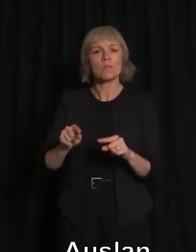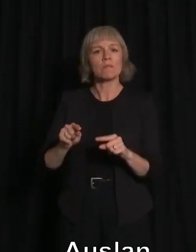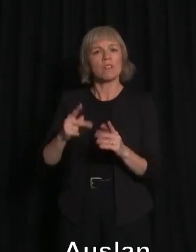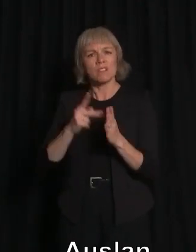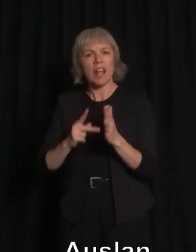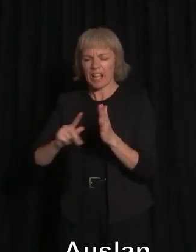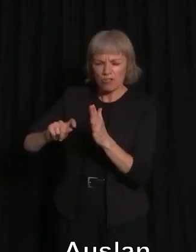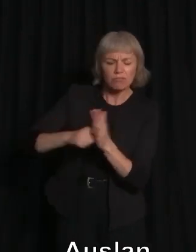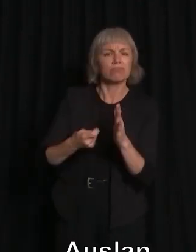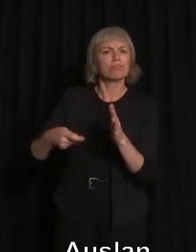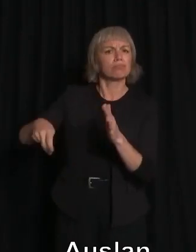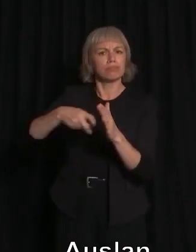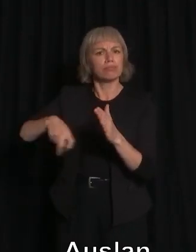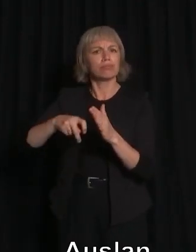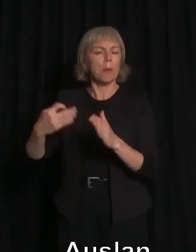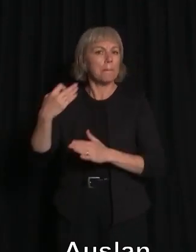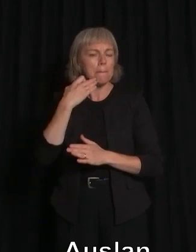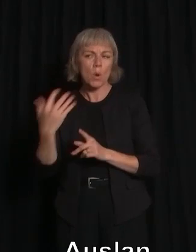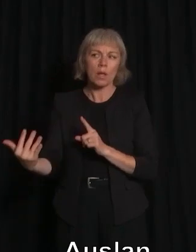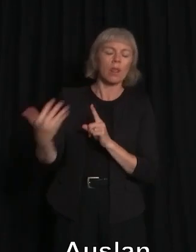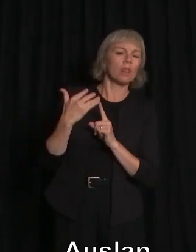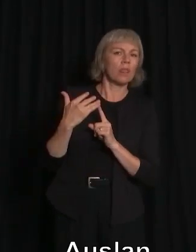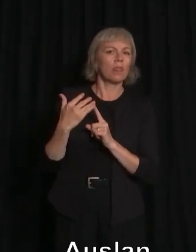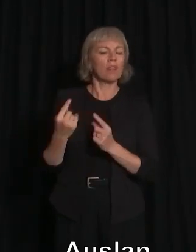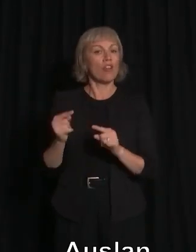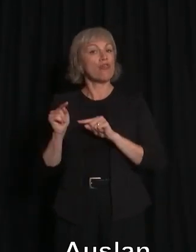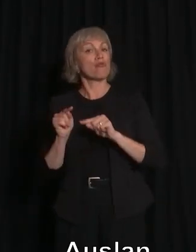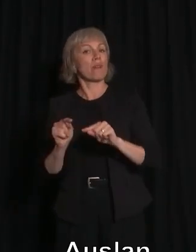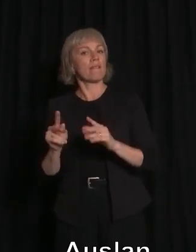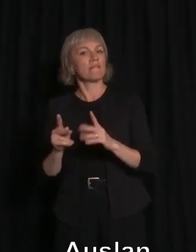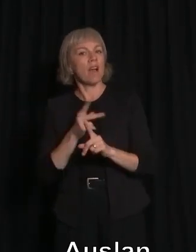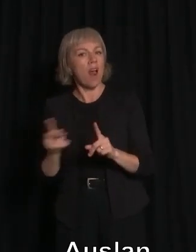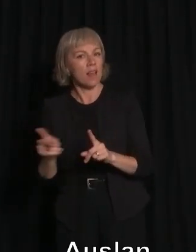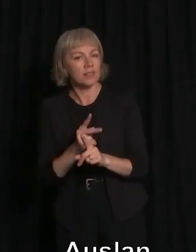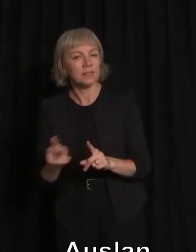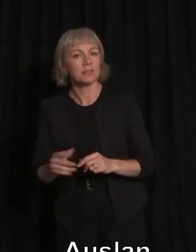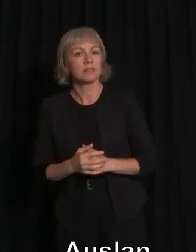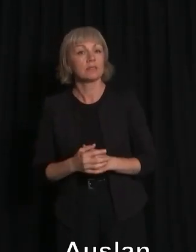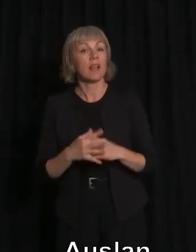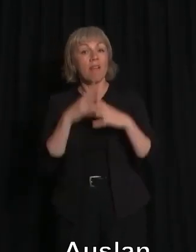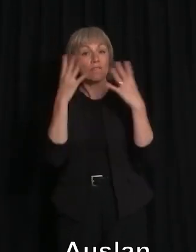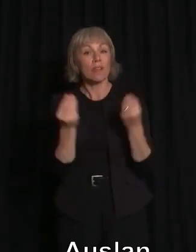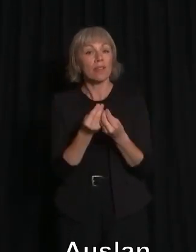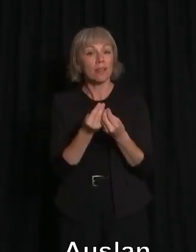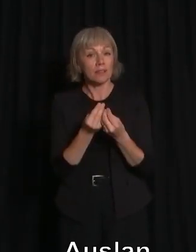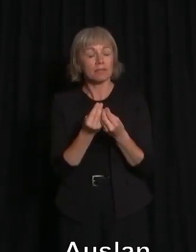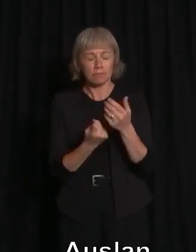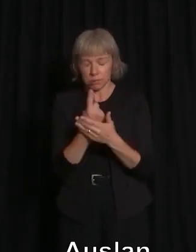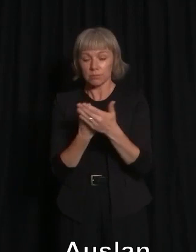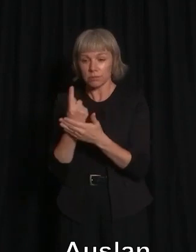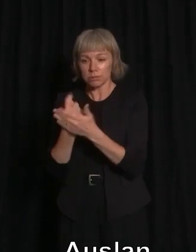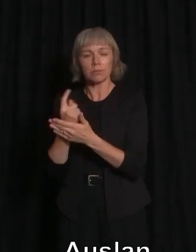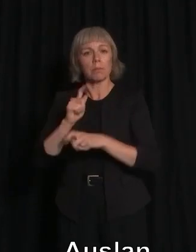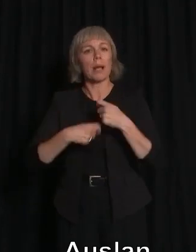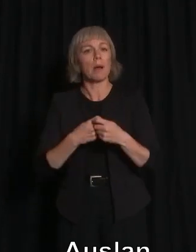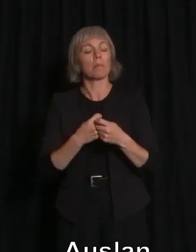incarceration, bullying, and constant threats of violence and exclusion. all lead to depression, anxiety disorders,